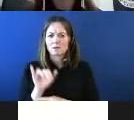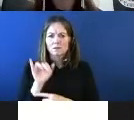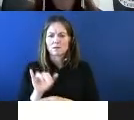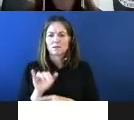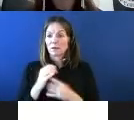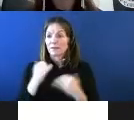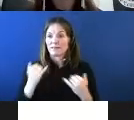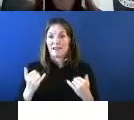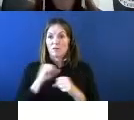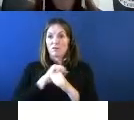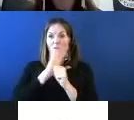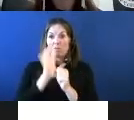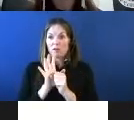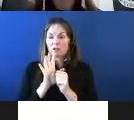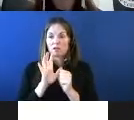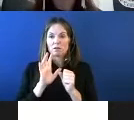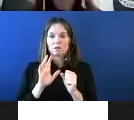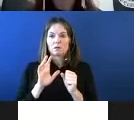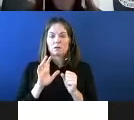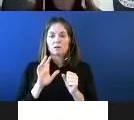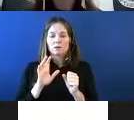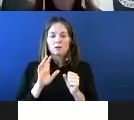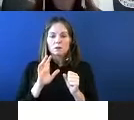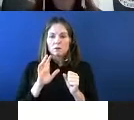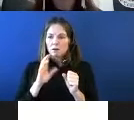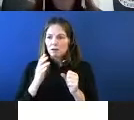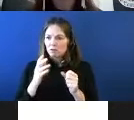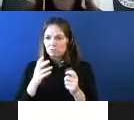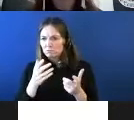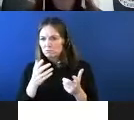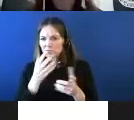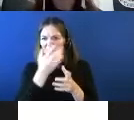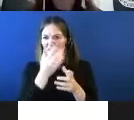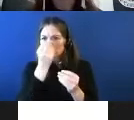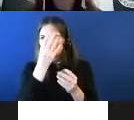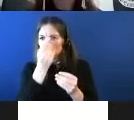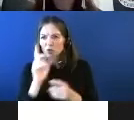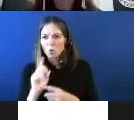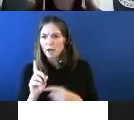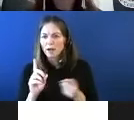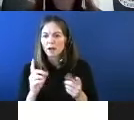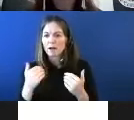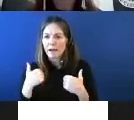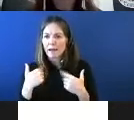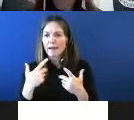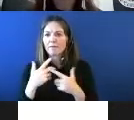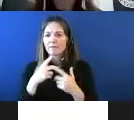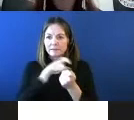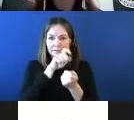COVID-19 pandemic, and really having detailed and rigorous data that we can look at